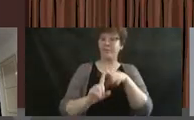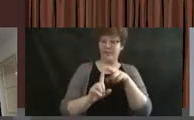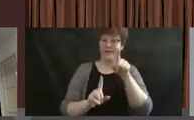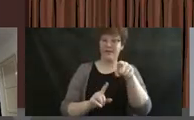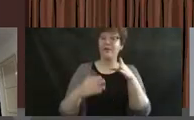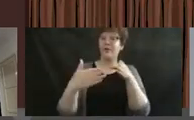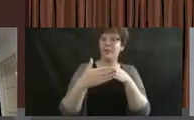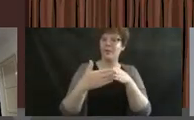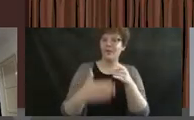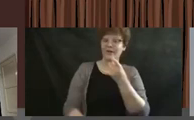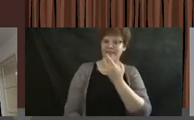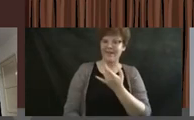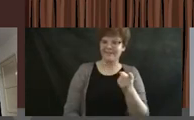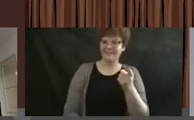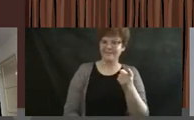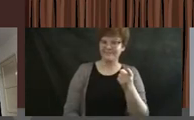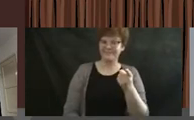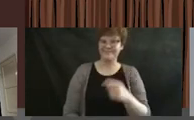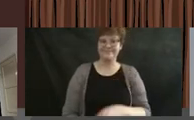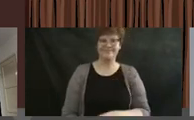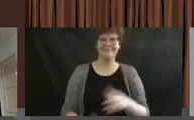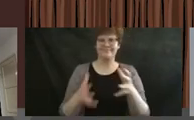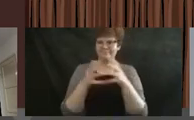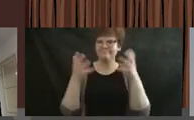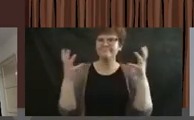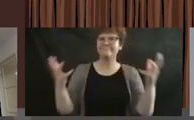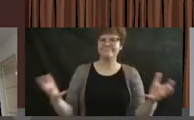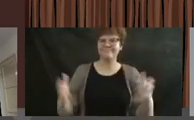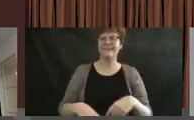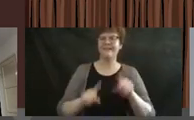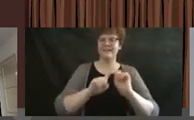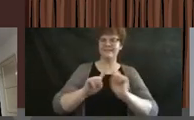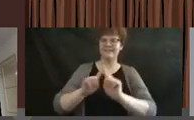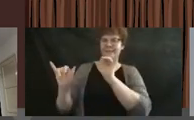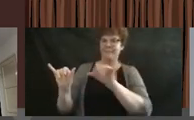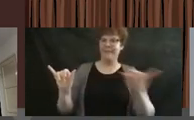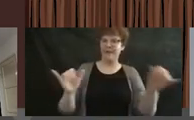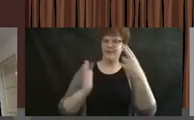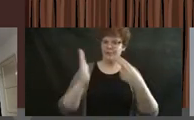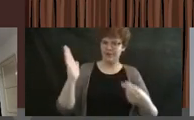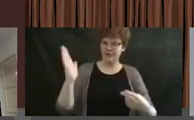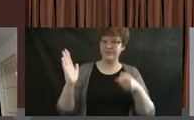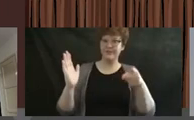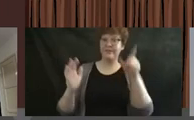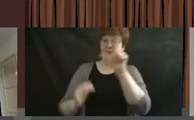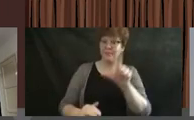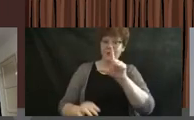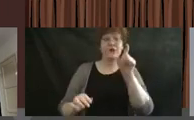There's a whole bunch of pattern brushes in the libraries that you should check out that are really kind of cool.